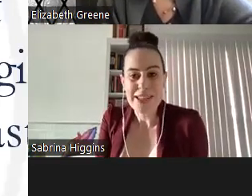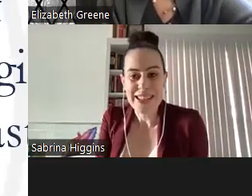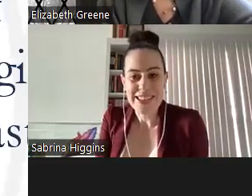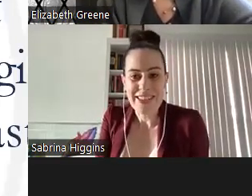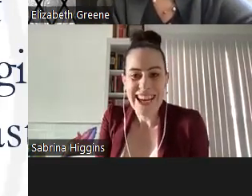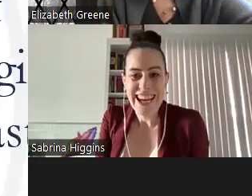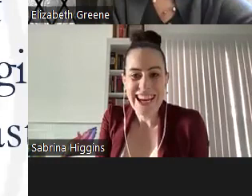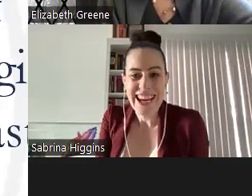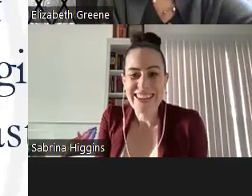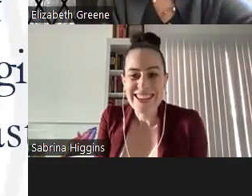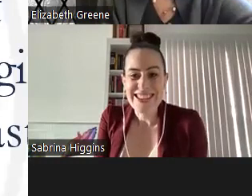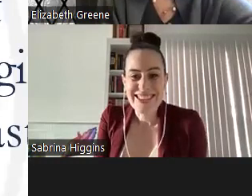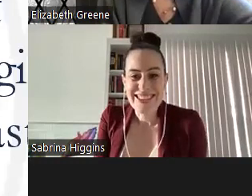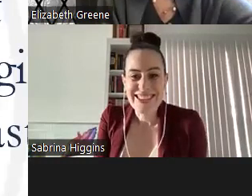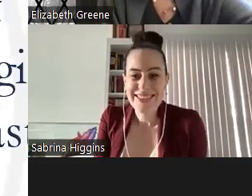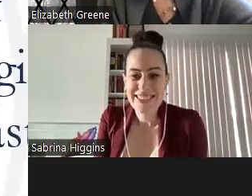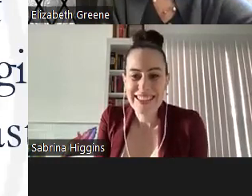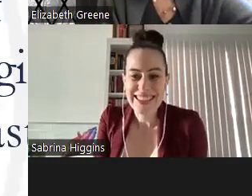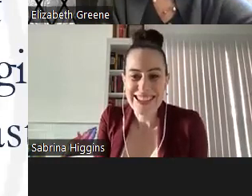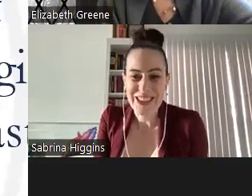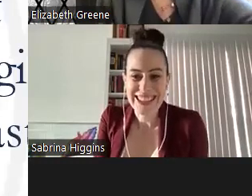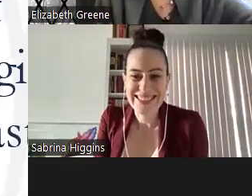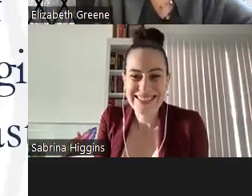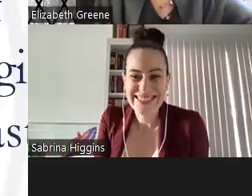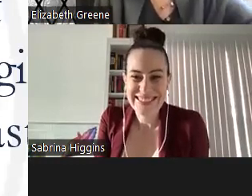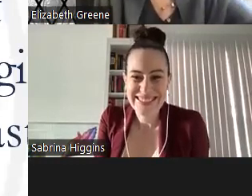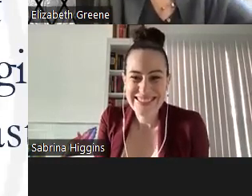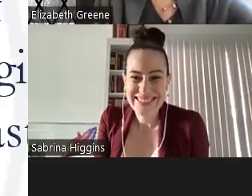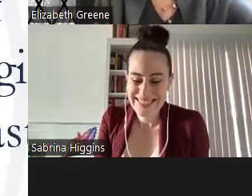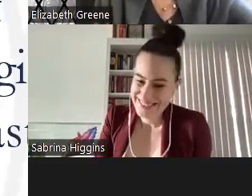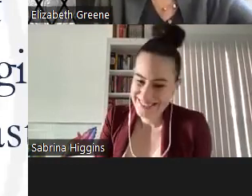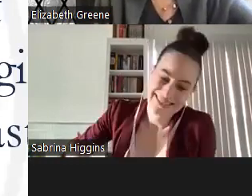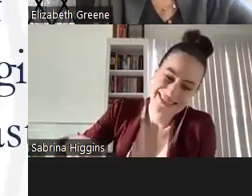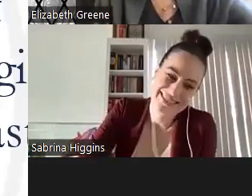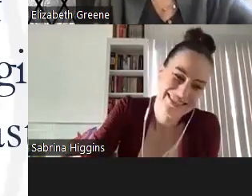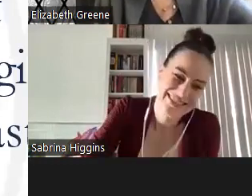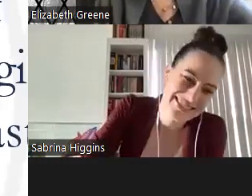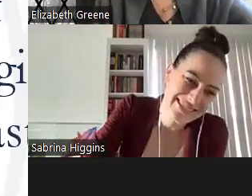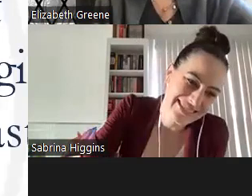new president of the AIA, Liz Green.